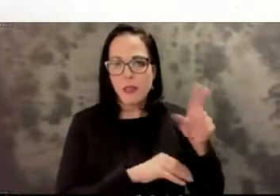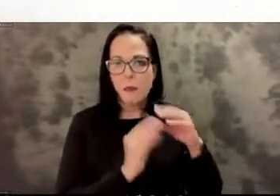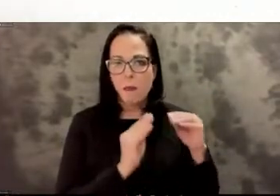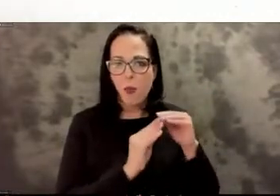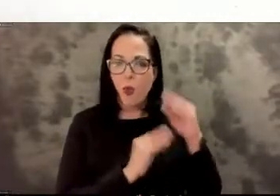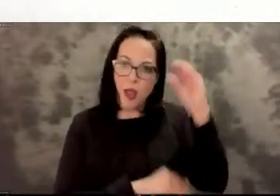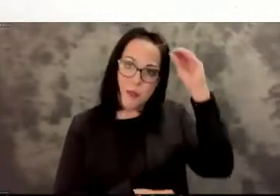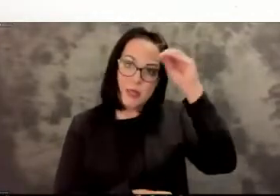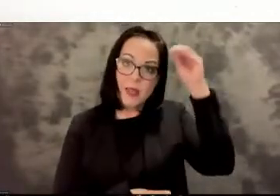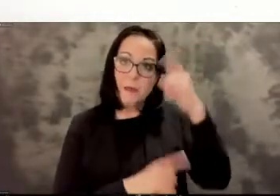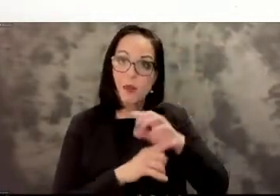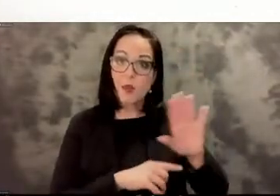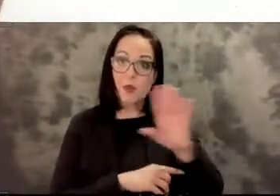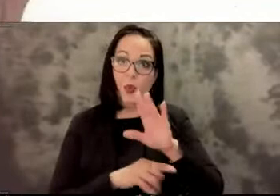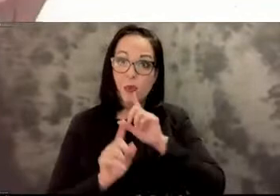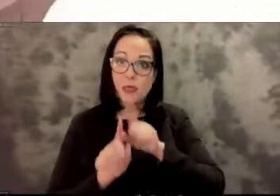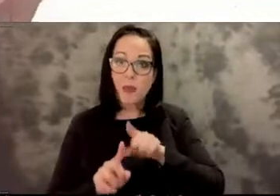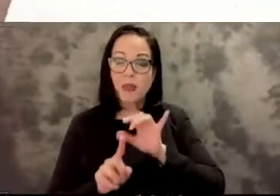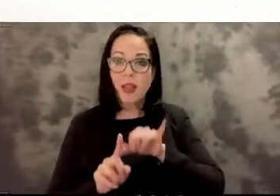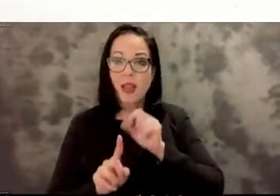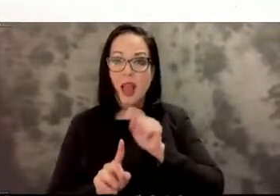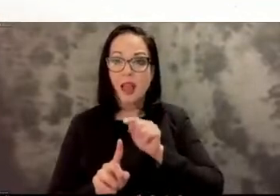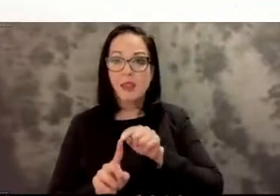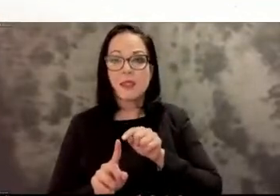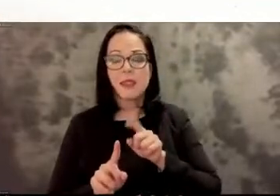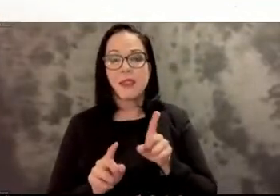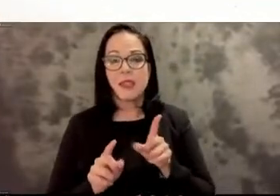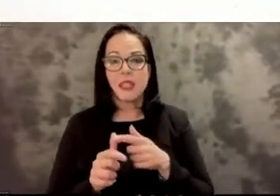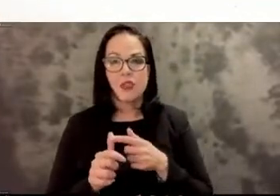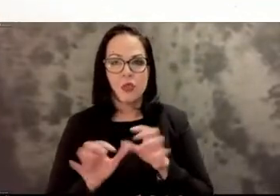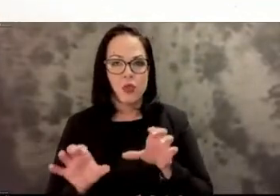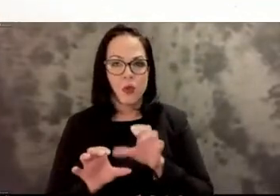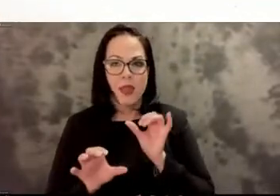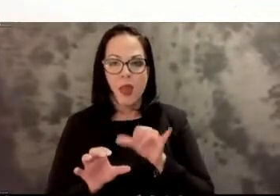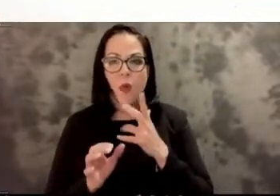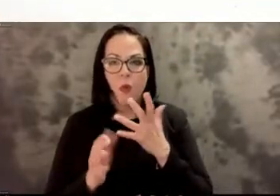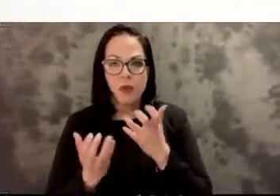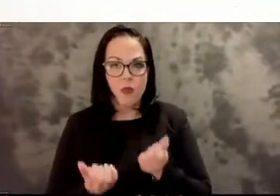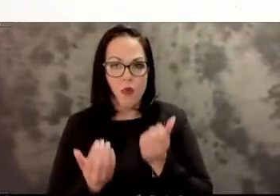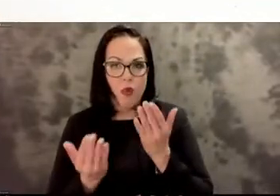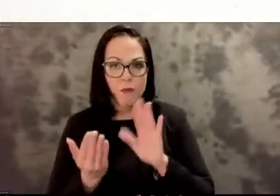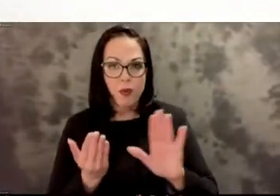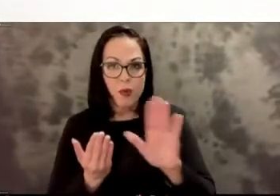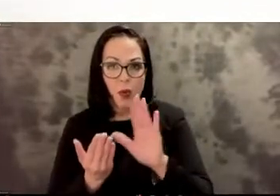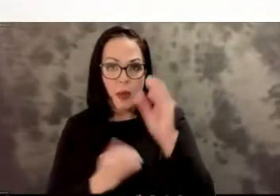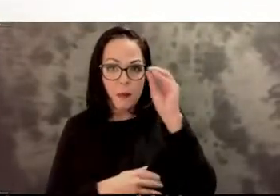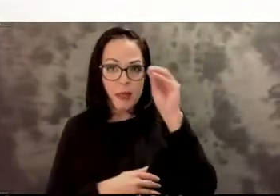would your response be to that? Let me see if there's anyone that wants to offer their opinion on that.